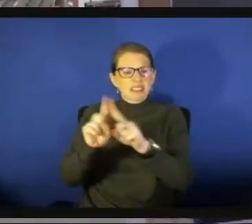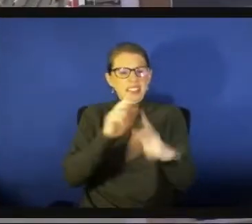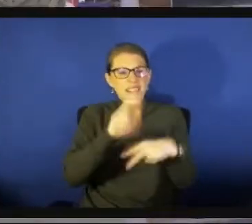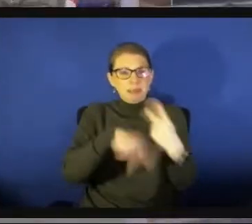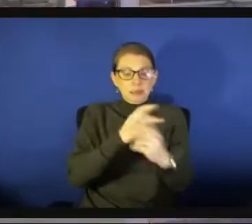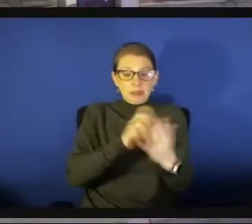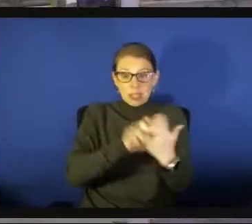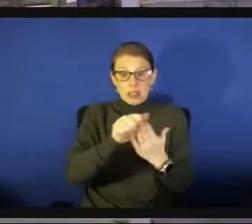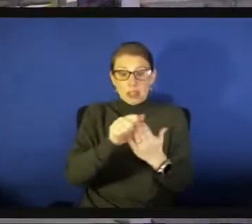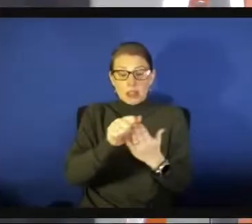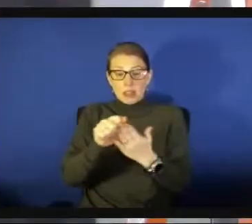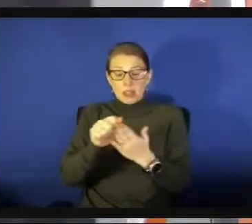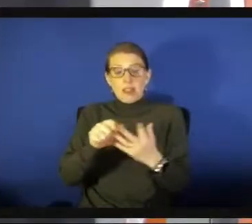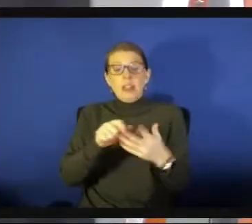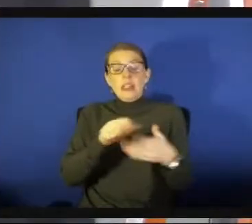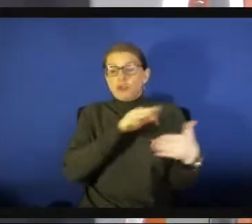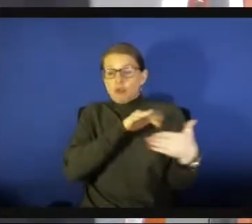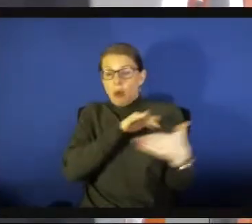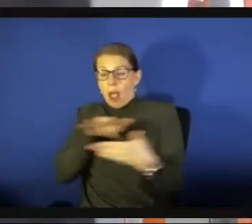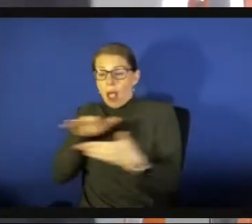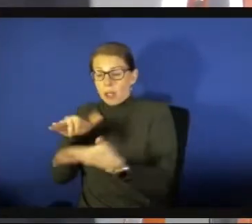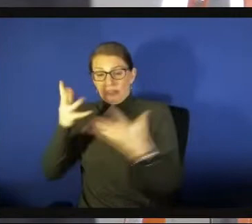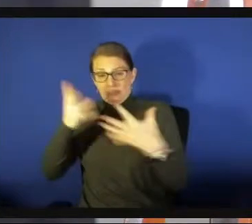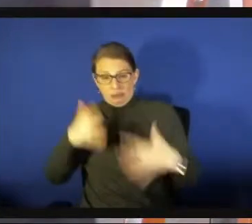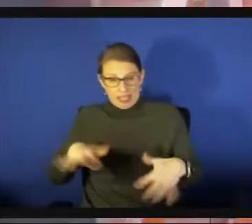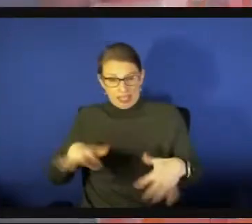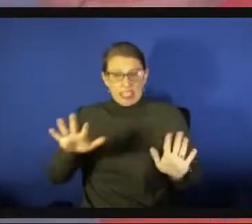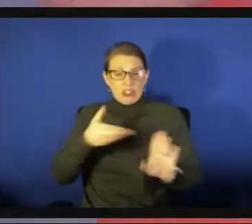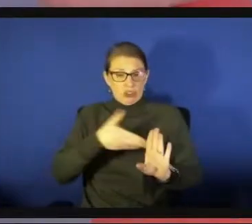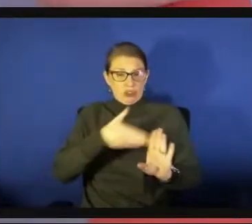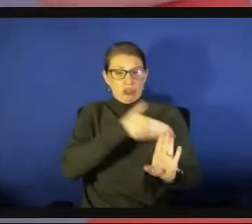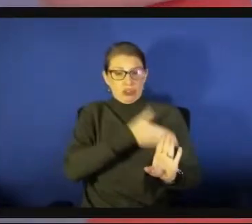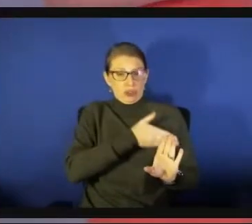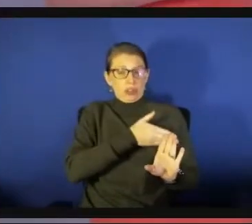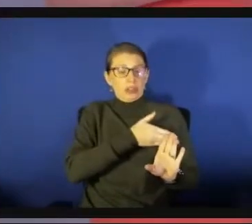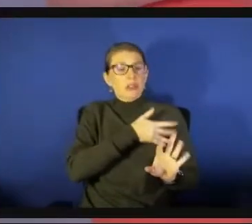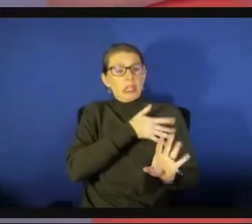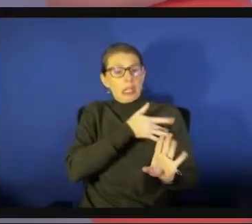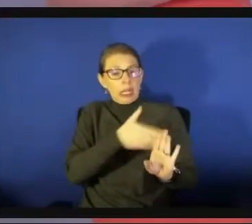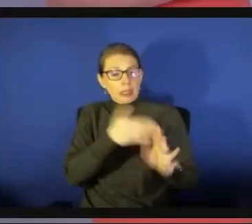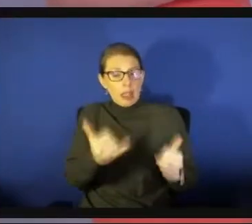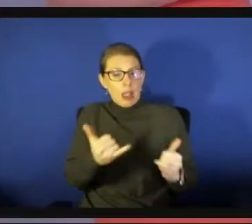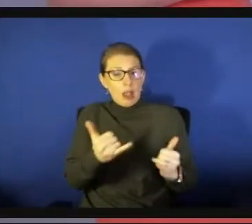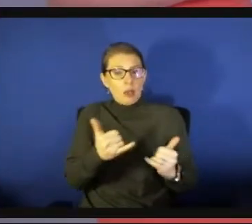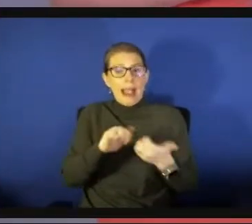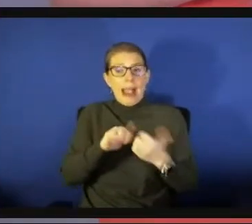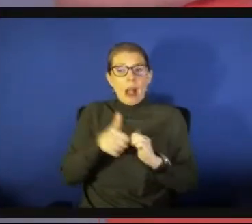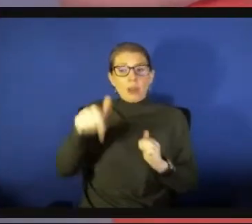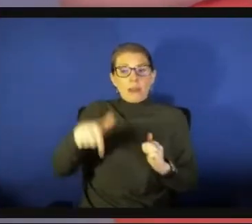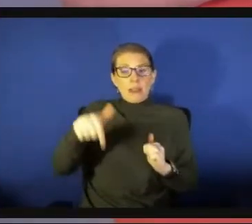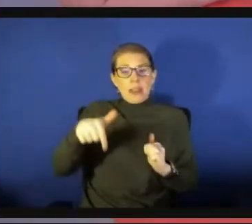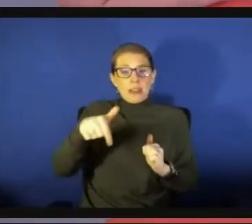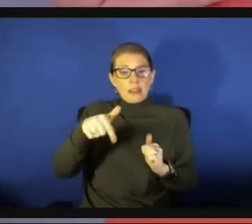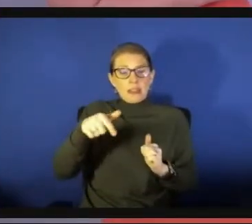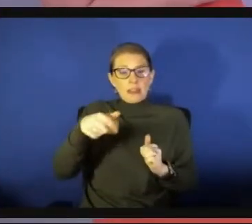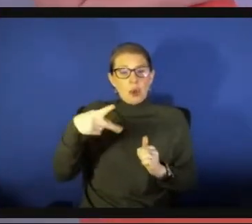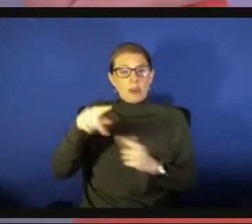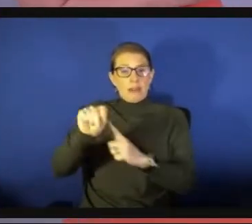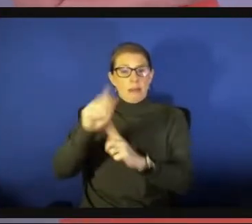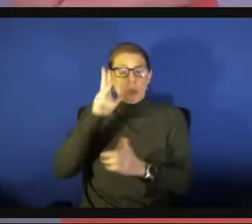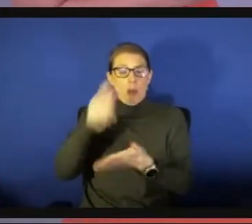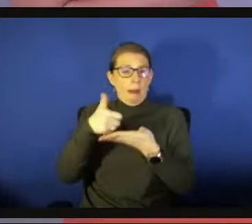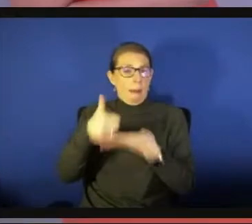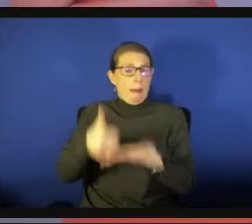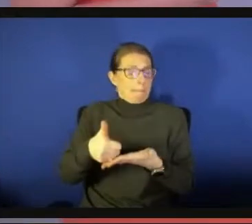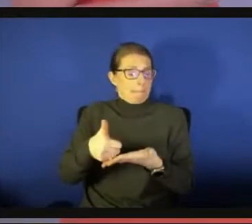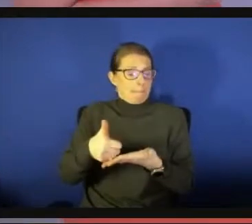several trials. How will this proton therapy help you do what you do? I think the most important, so as a physician, the most important thing